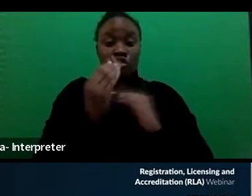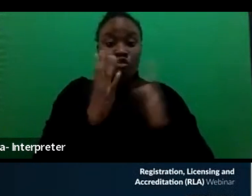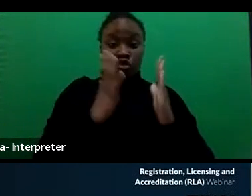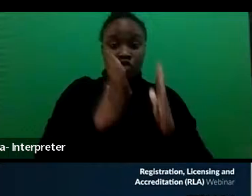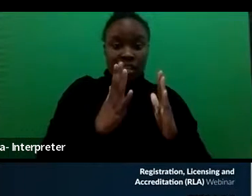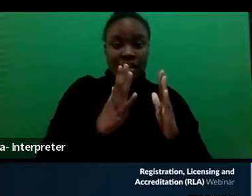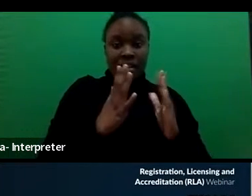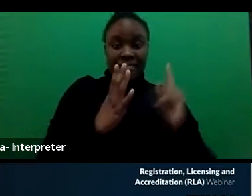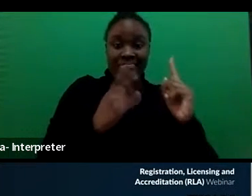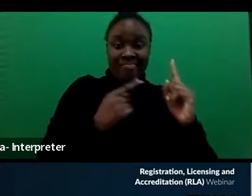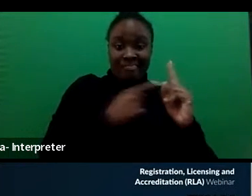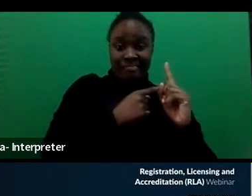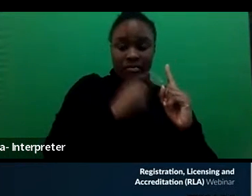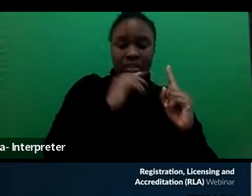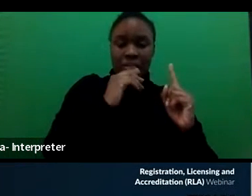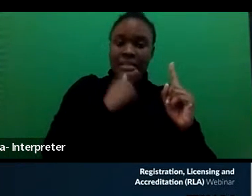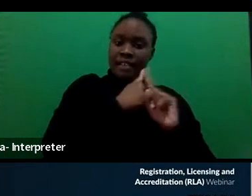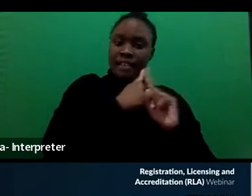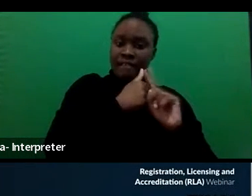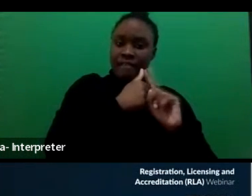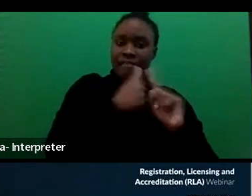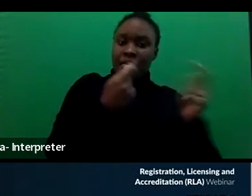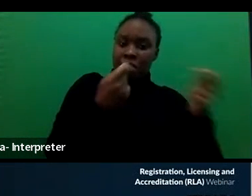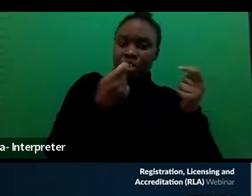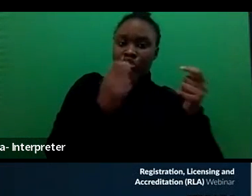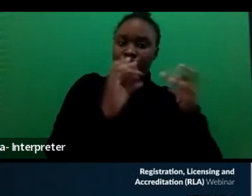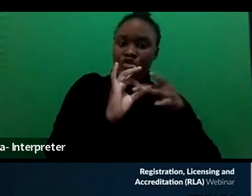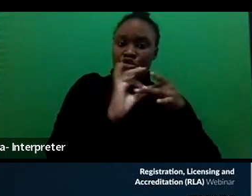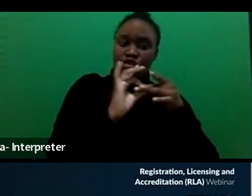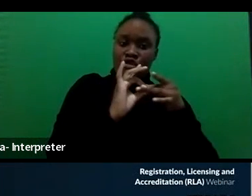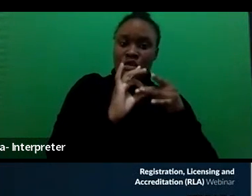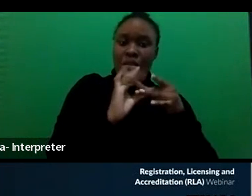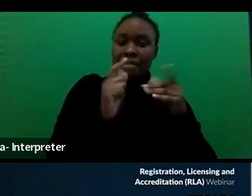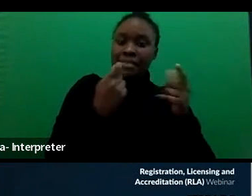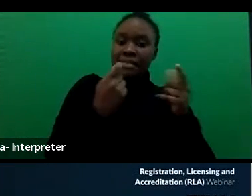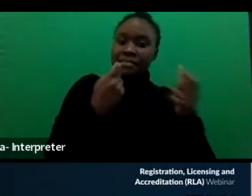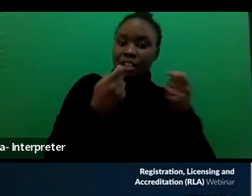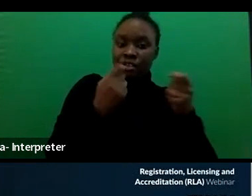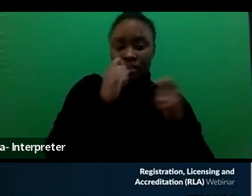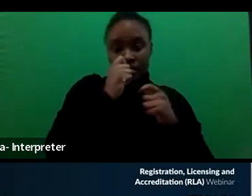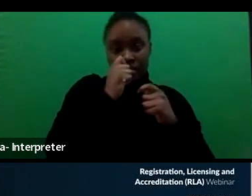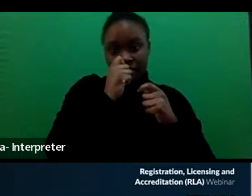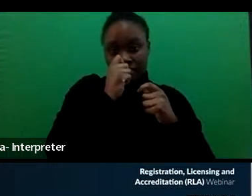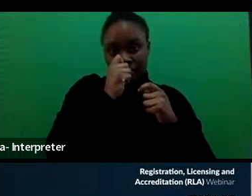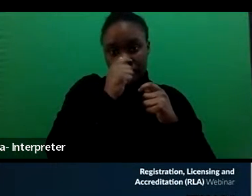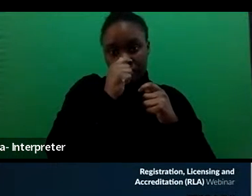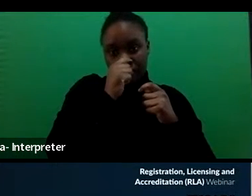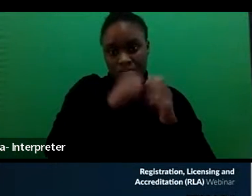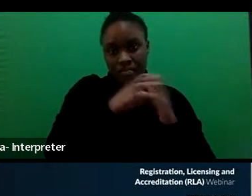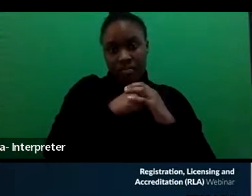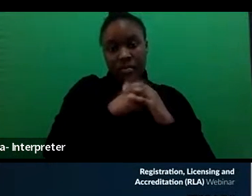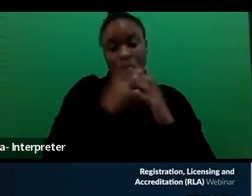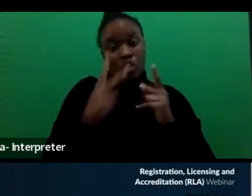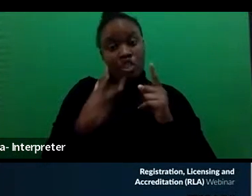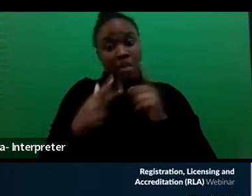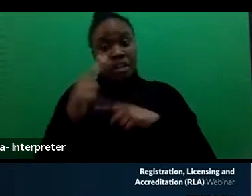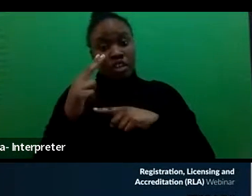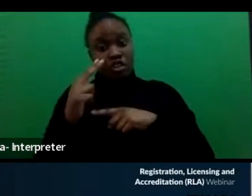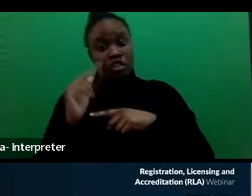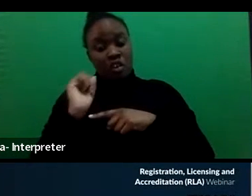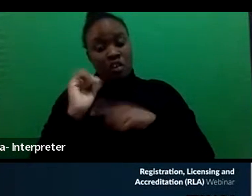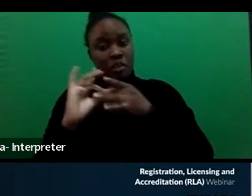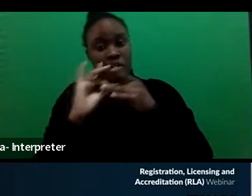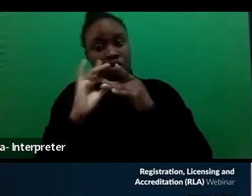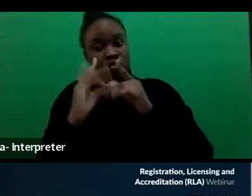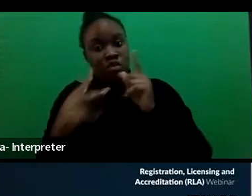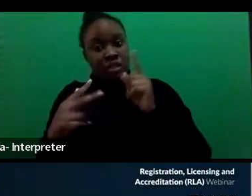they manage their own relationships there, whereby they are agreeing on relationship or termination of relationship